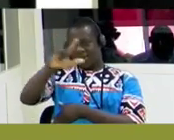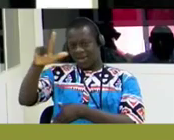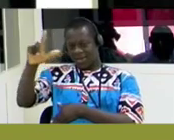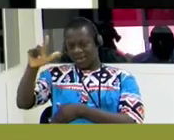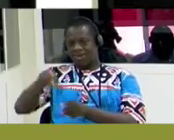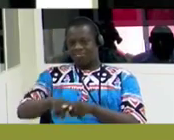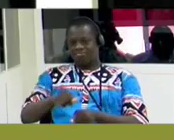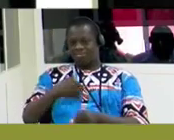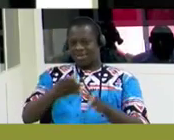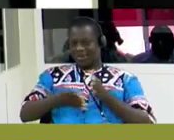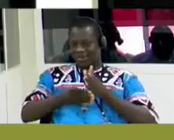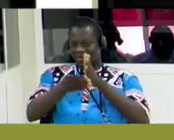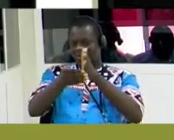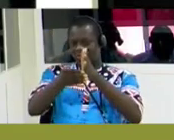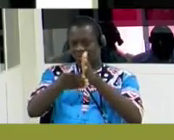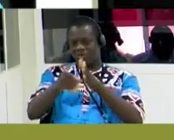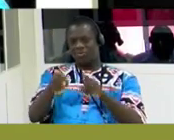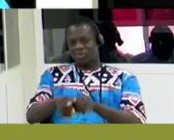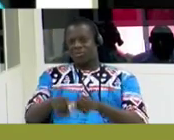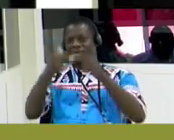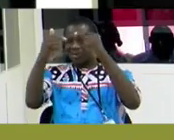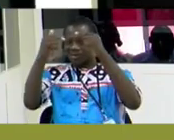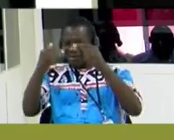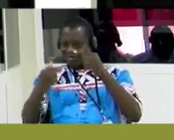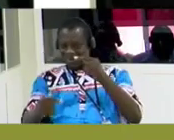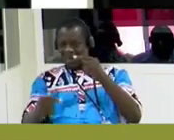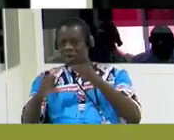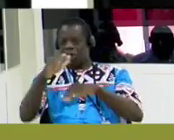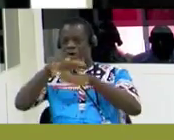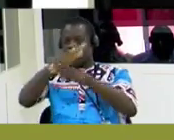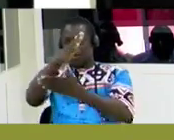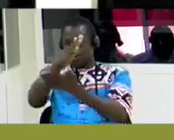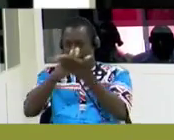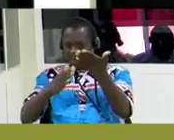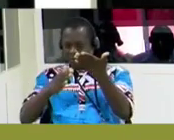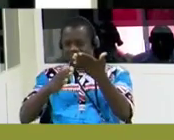testify before the TRRC on behalf of the commissioners.